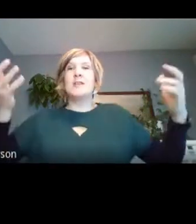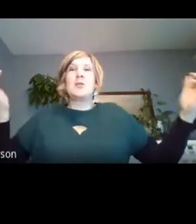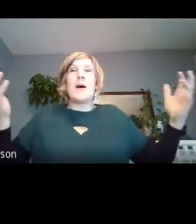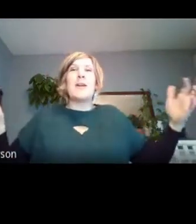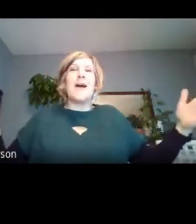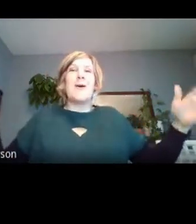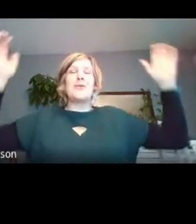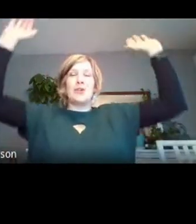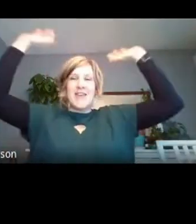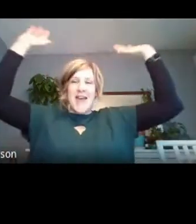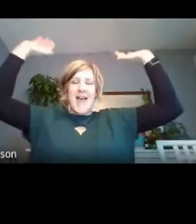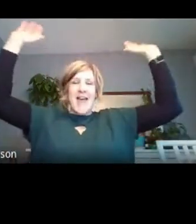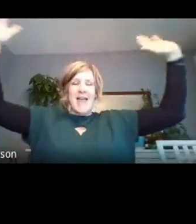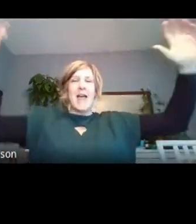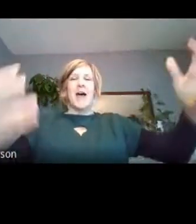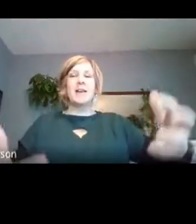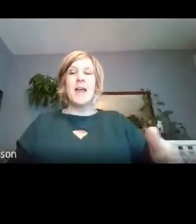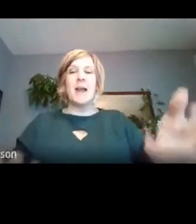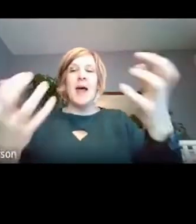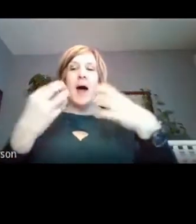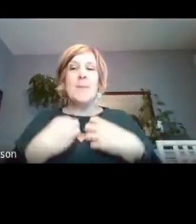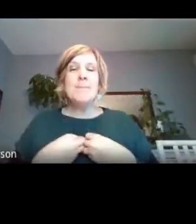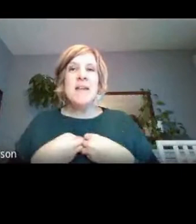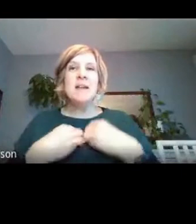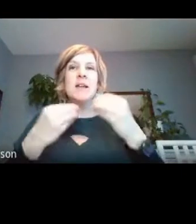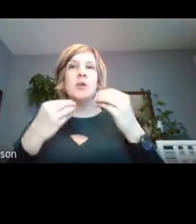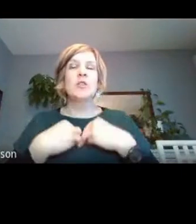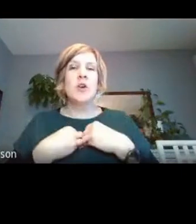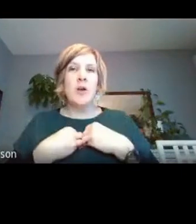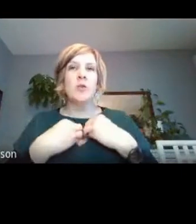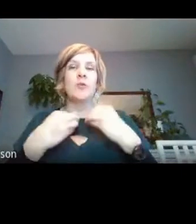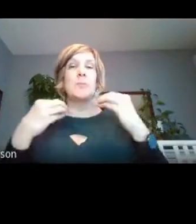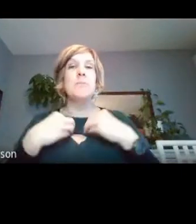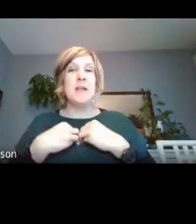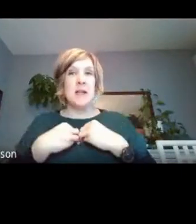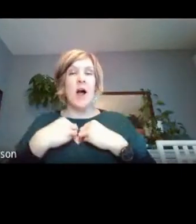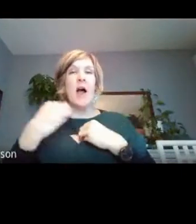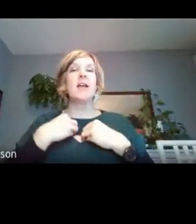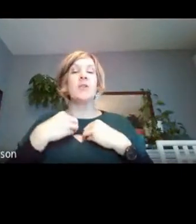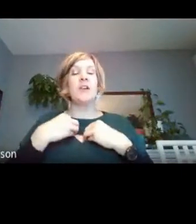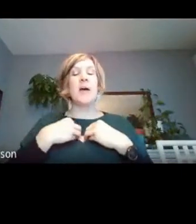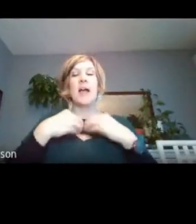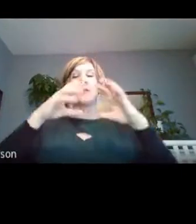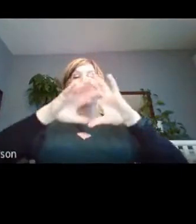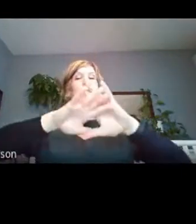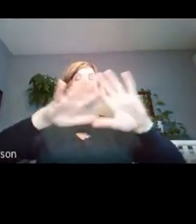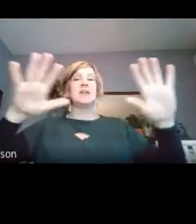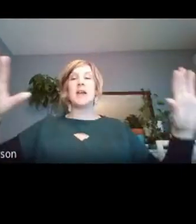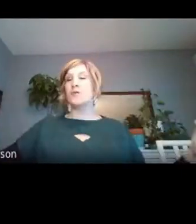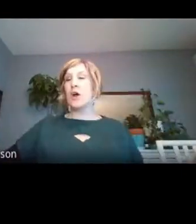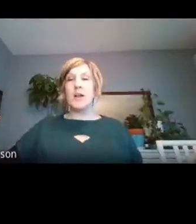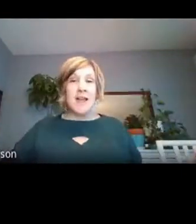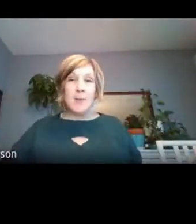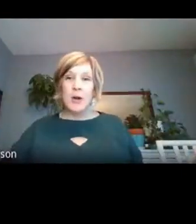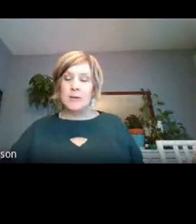votes is this webinar helpful yeah again immediate results for me i get feedback if i have a